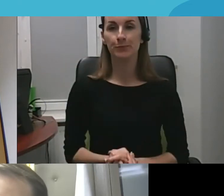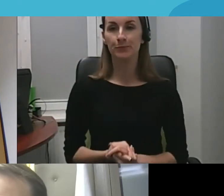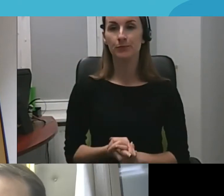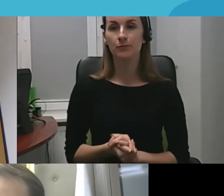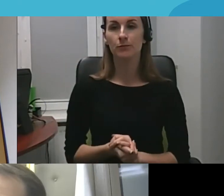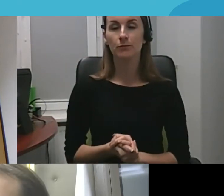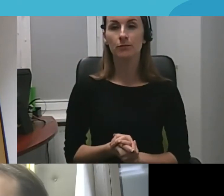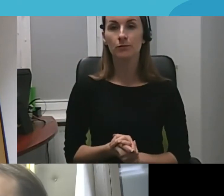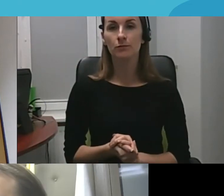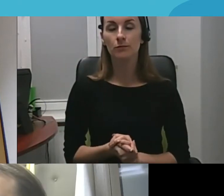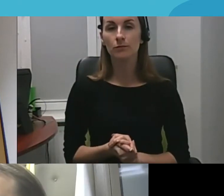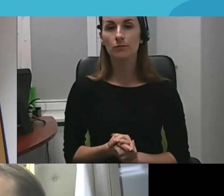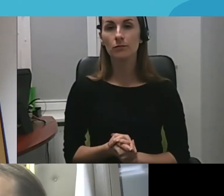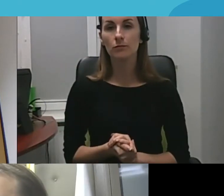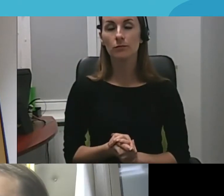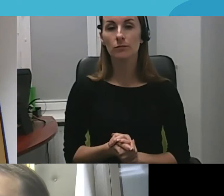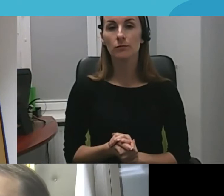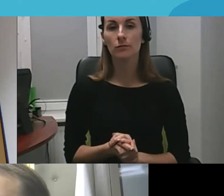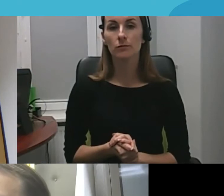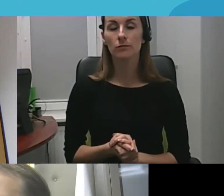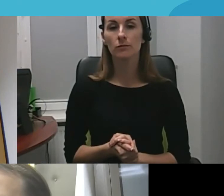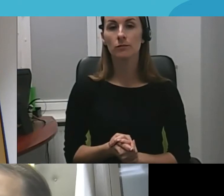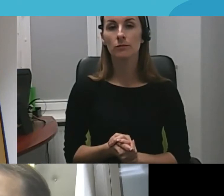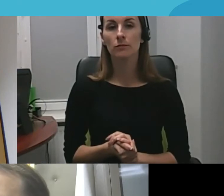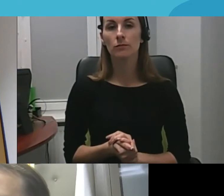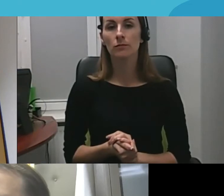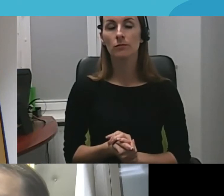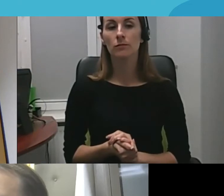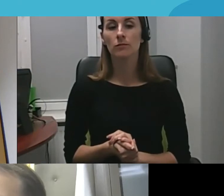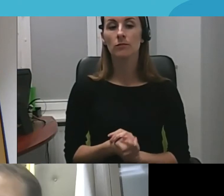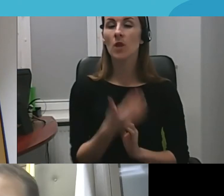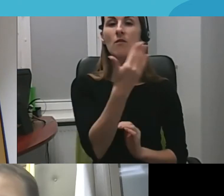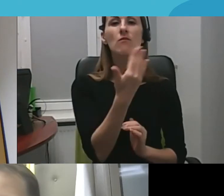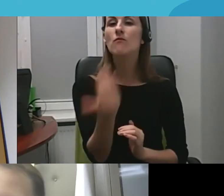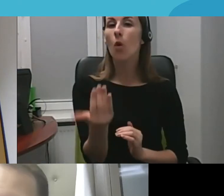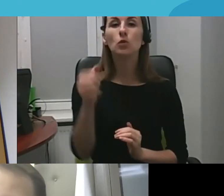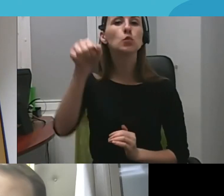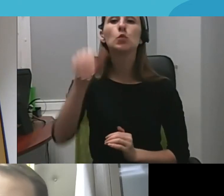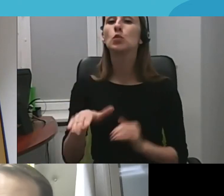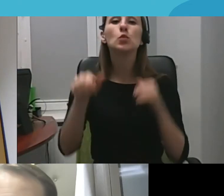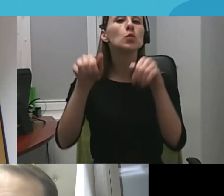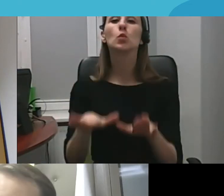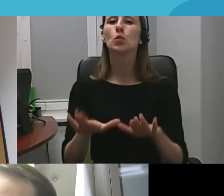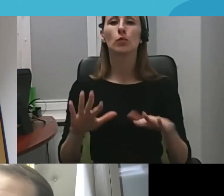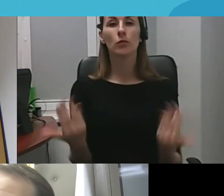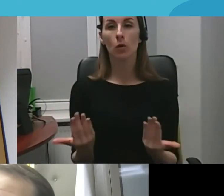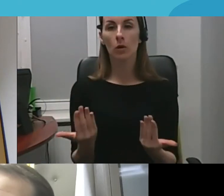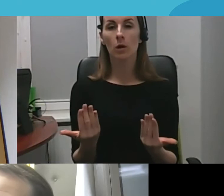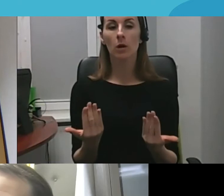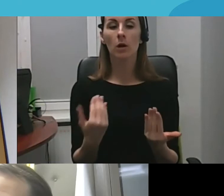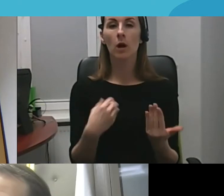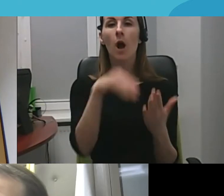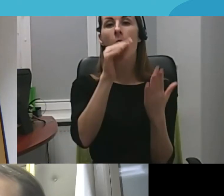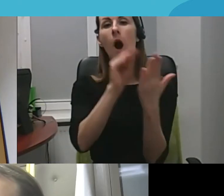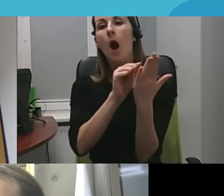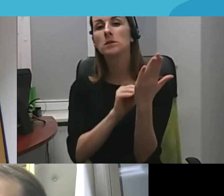But after this ruling, or the position, actually the act was called position, which is also not foreseen,